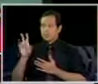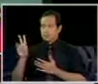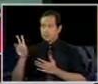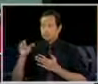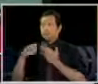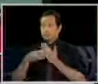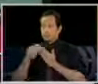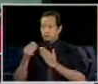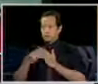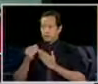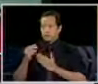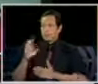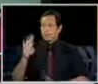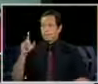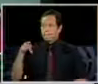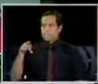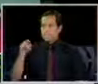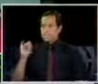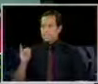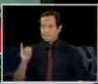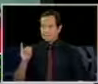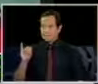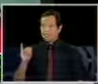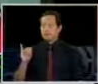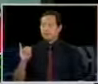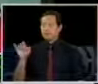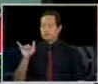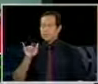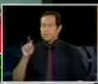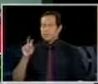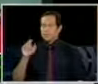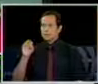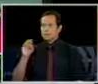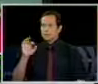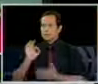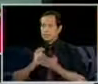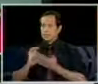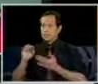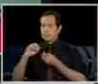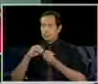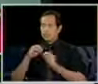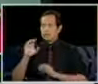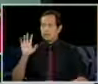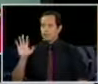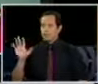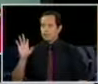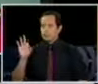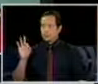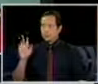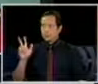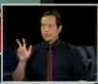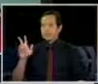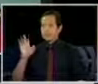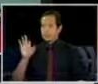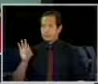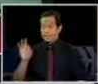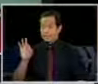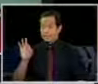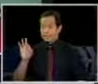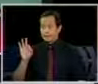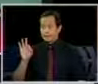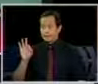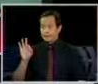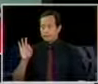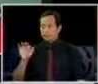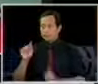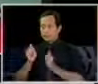$516,130.47. The BPI also Tandang Sora account number 5939